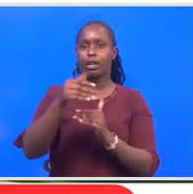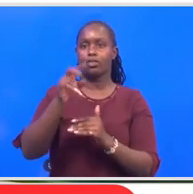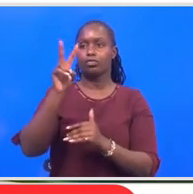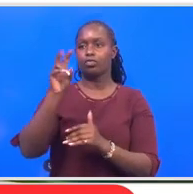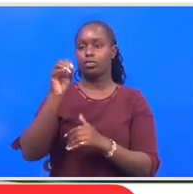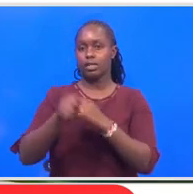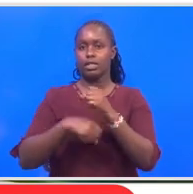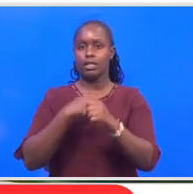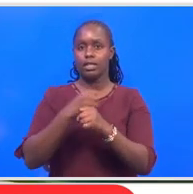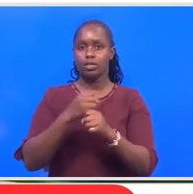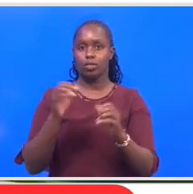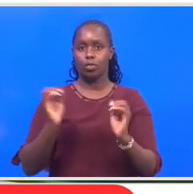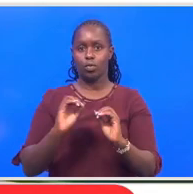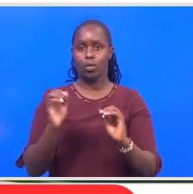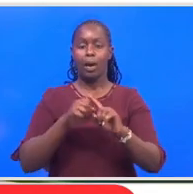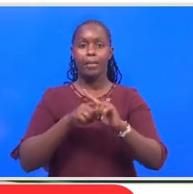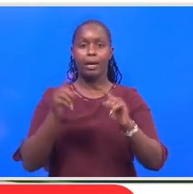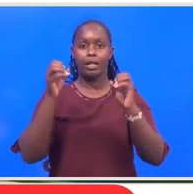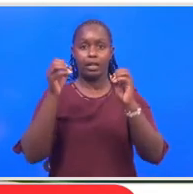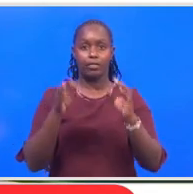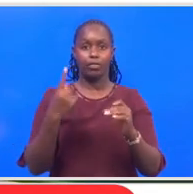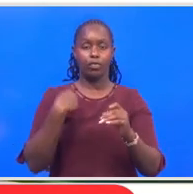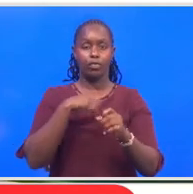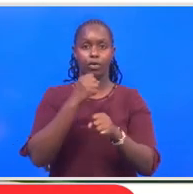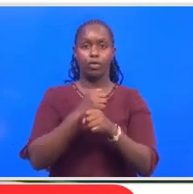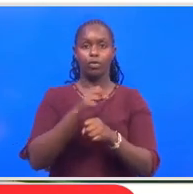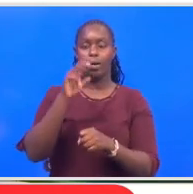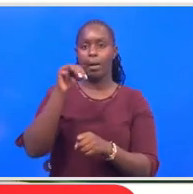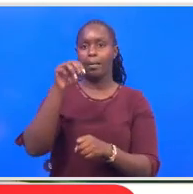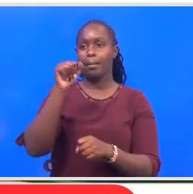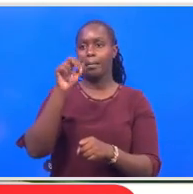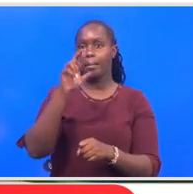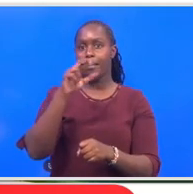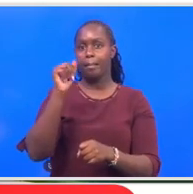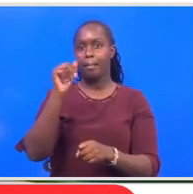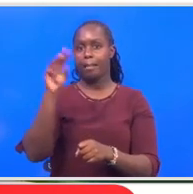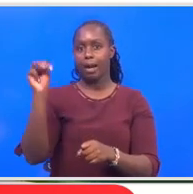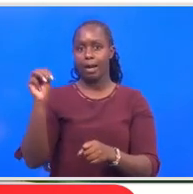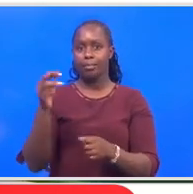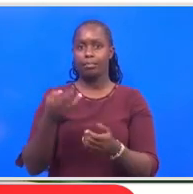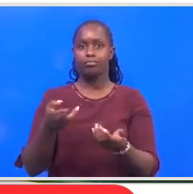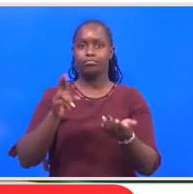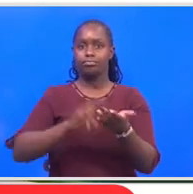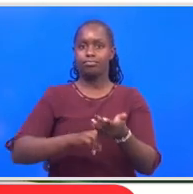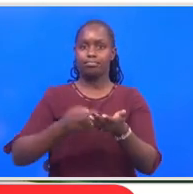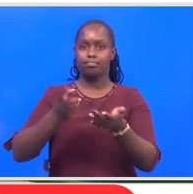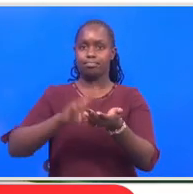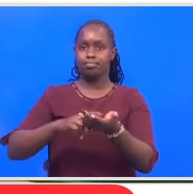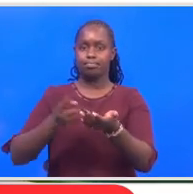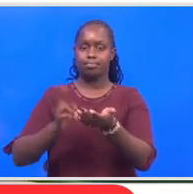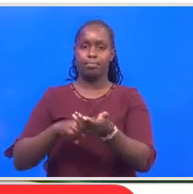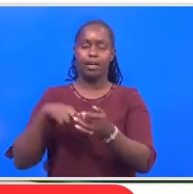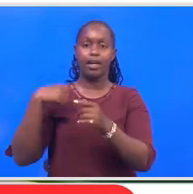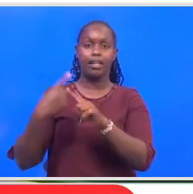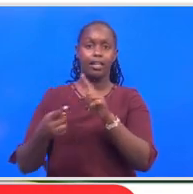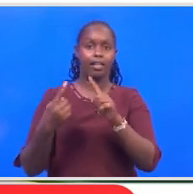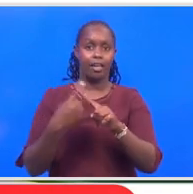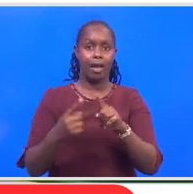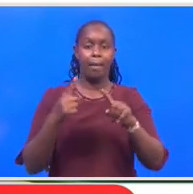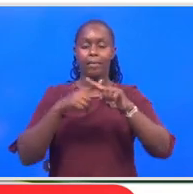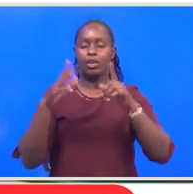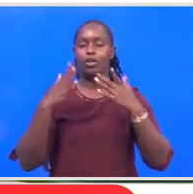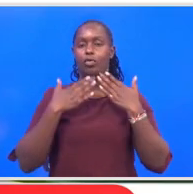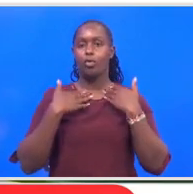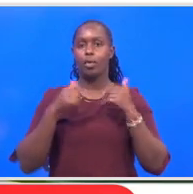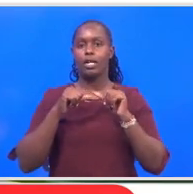But if we do the maraming, grading and opening, we shall continue repeating the same thing every year. We want